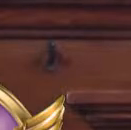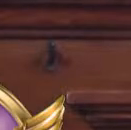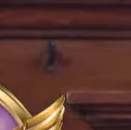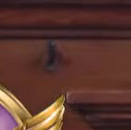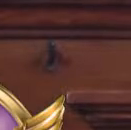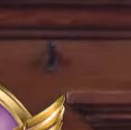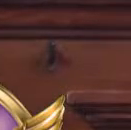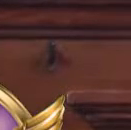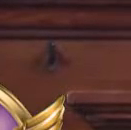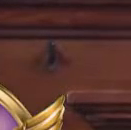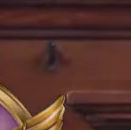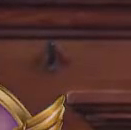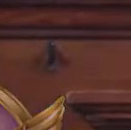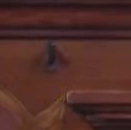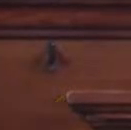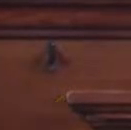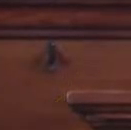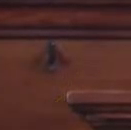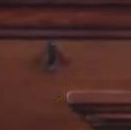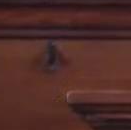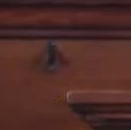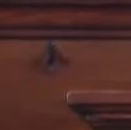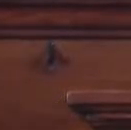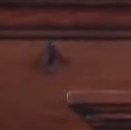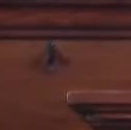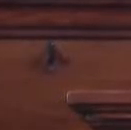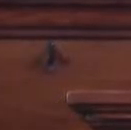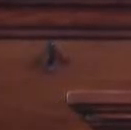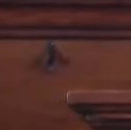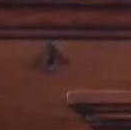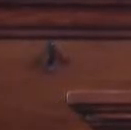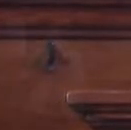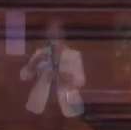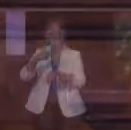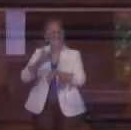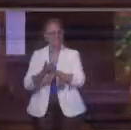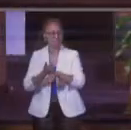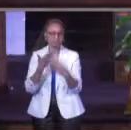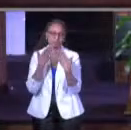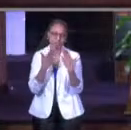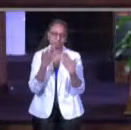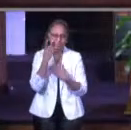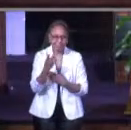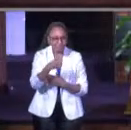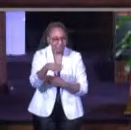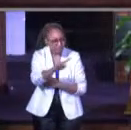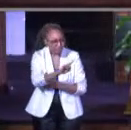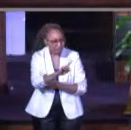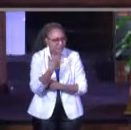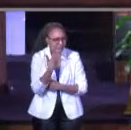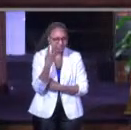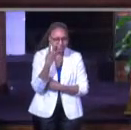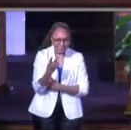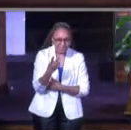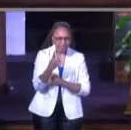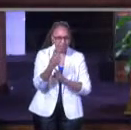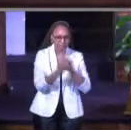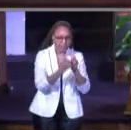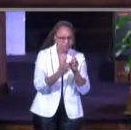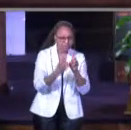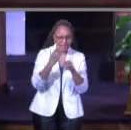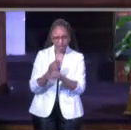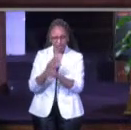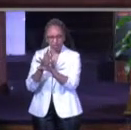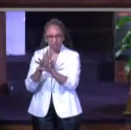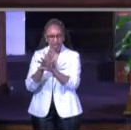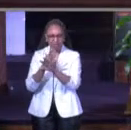name of our Lord and Savior, Jesus Christ, who is the head of the church. Amen. And it's so good to see you. So good to see you in person and online.